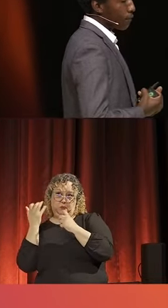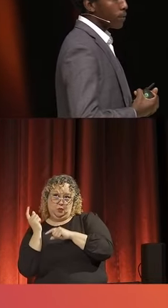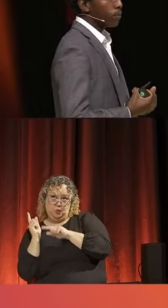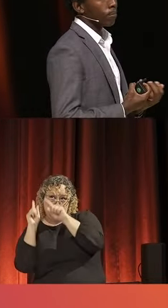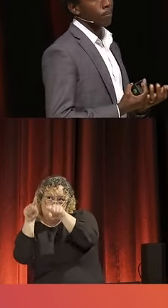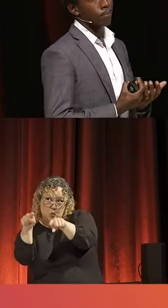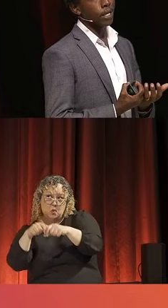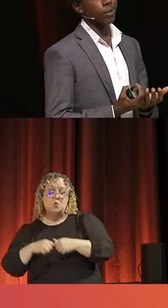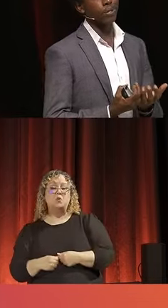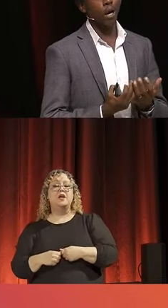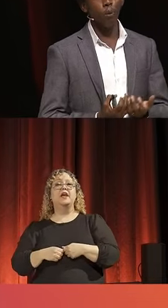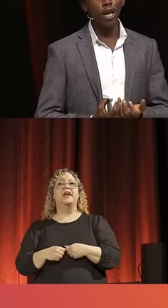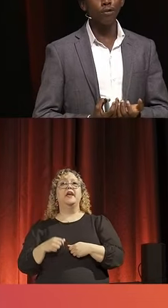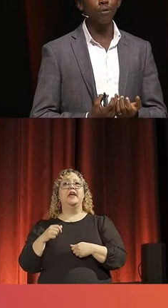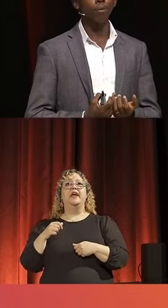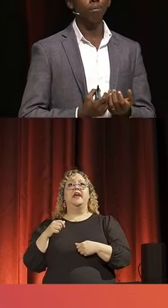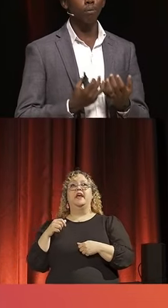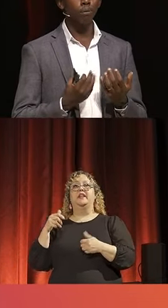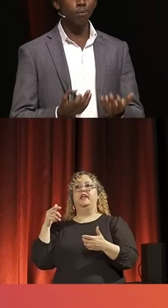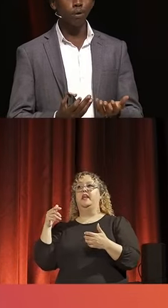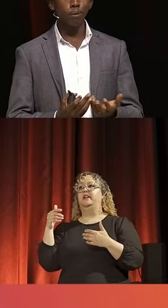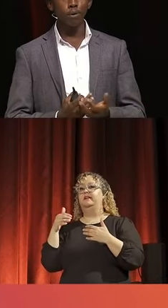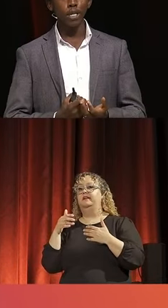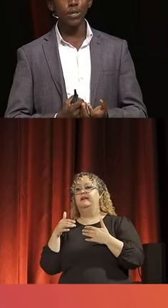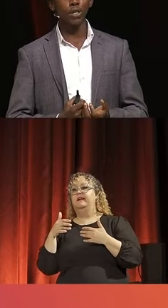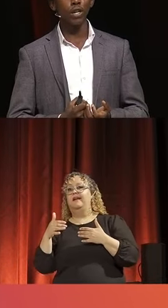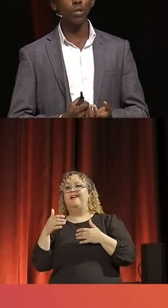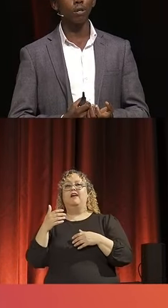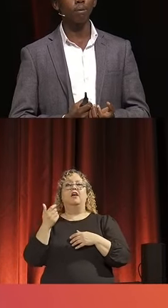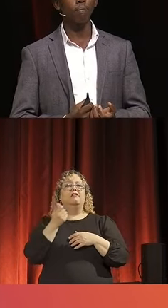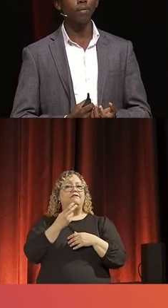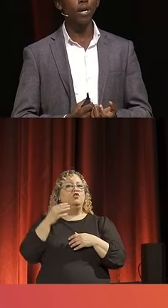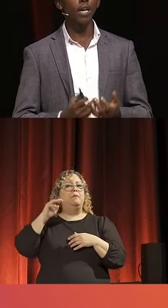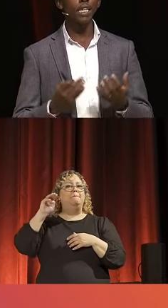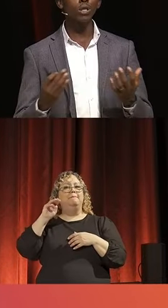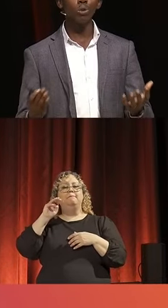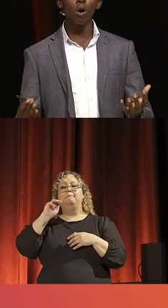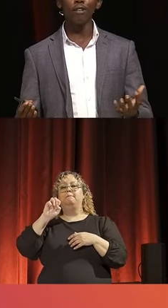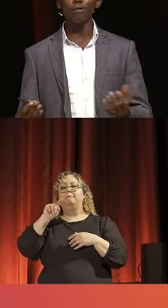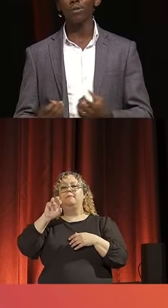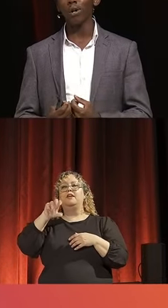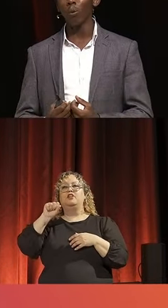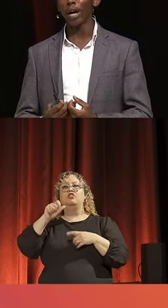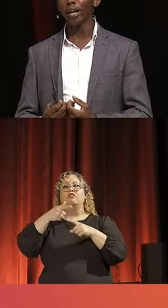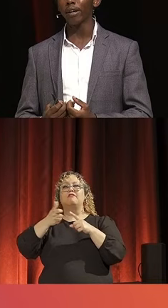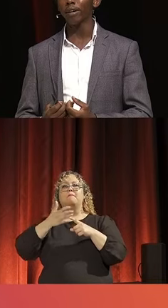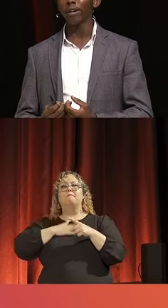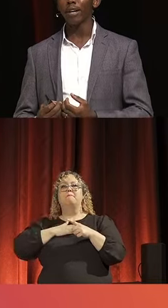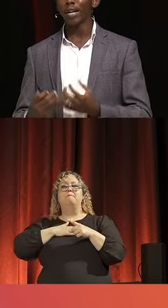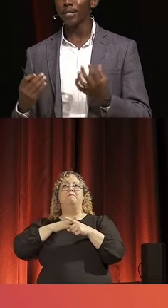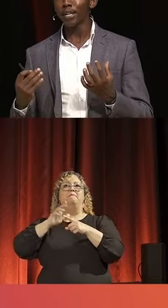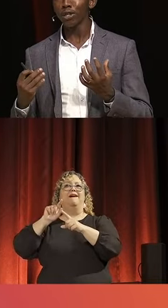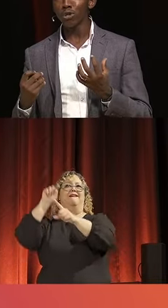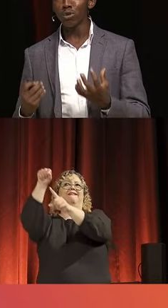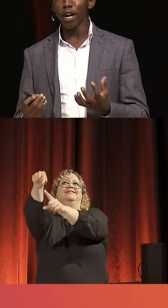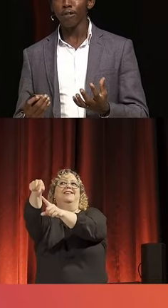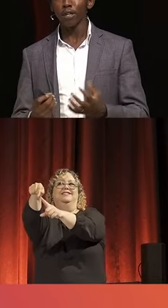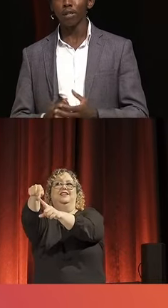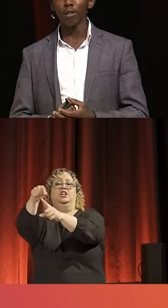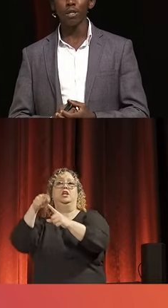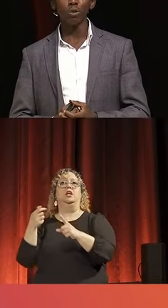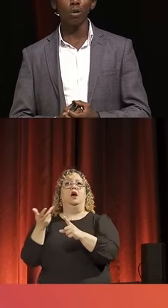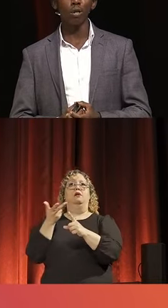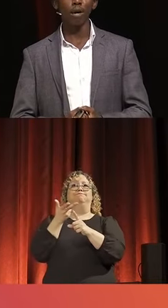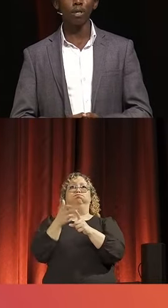A few meters away from the destination, he swerved away and started